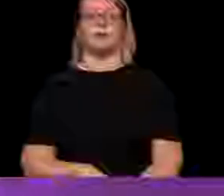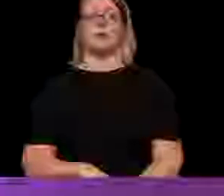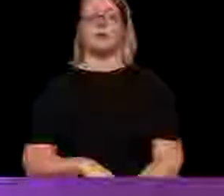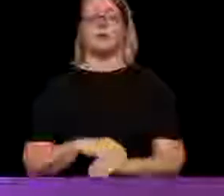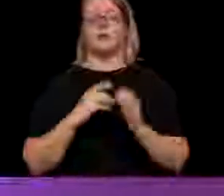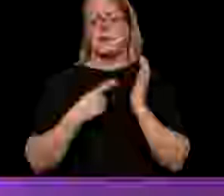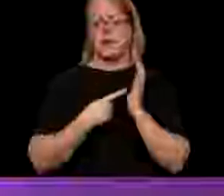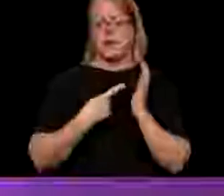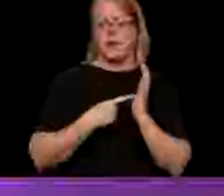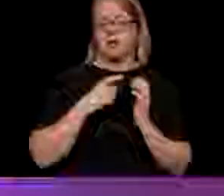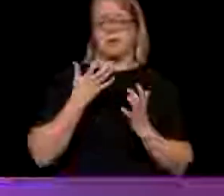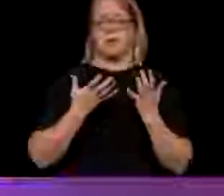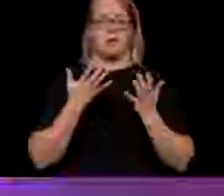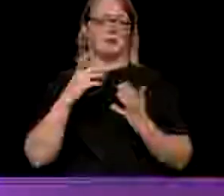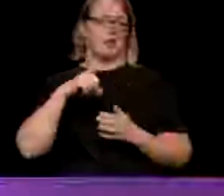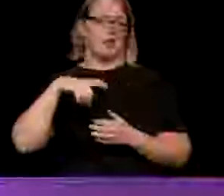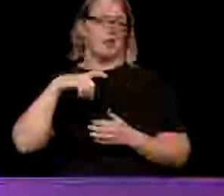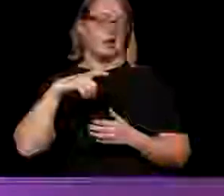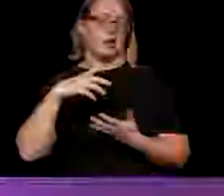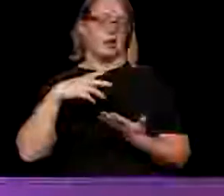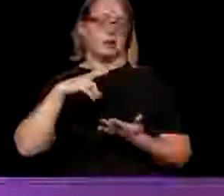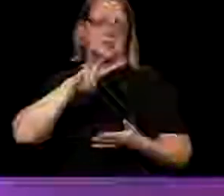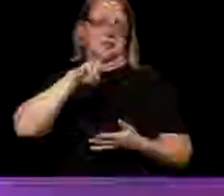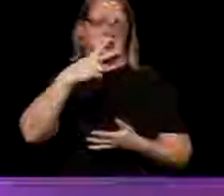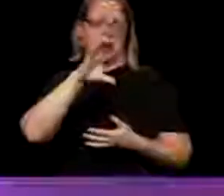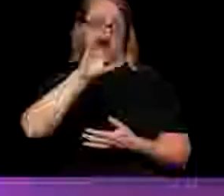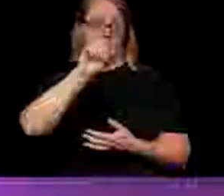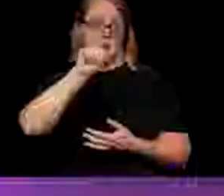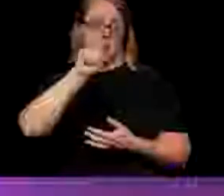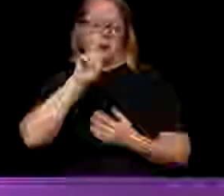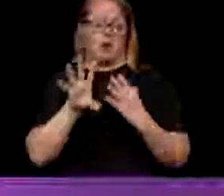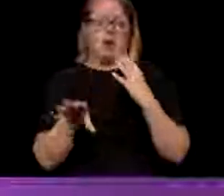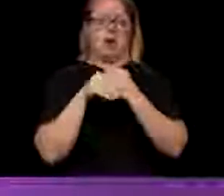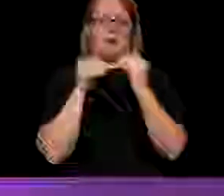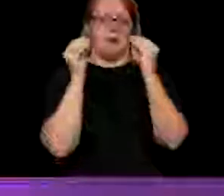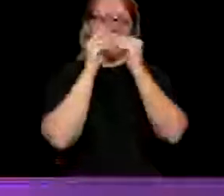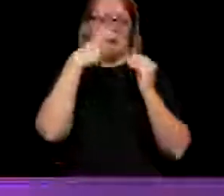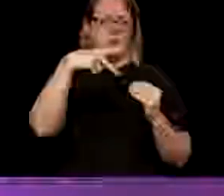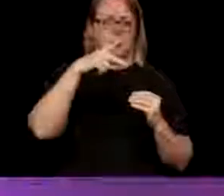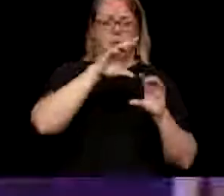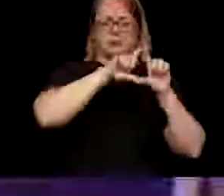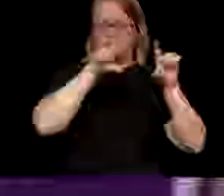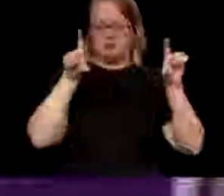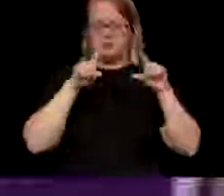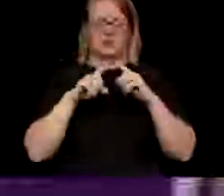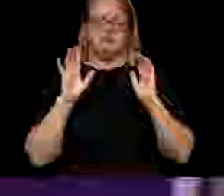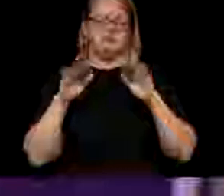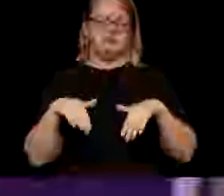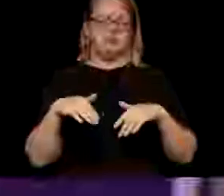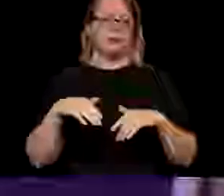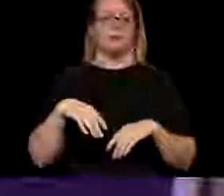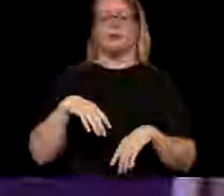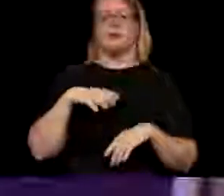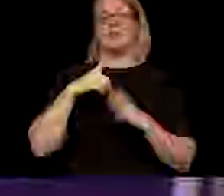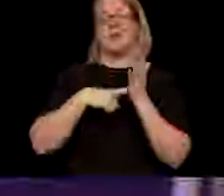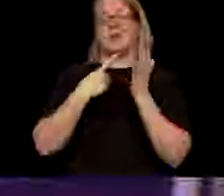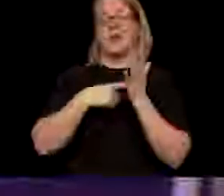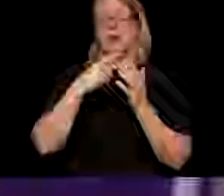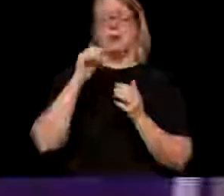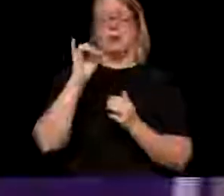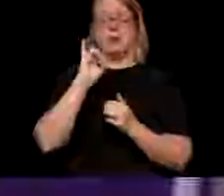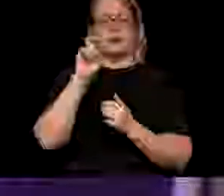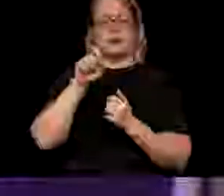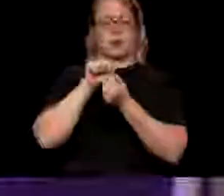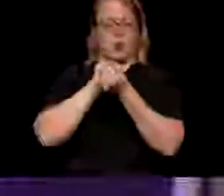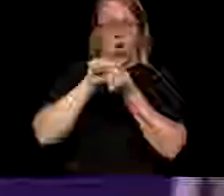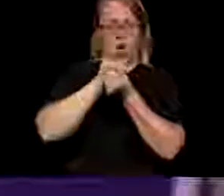this time I'm going to skip that and I'm going to go ahead and dip right into the red paint. So we're leaving the purple